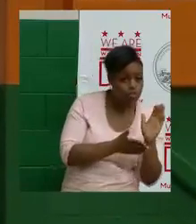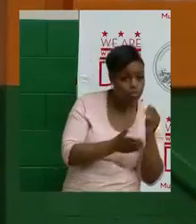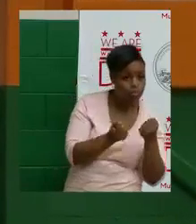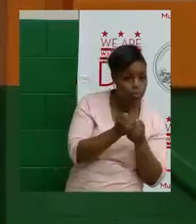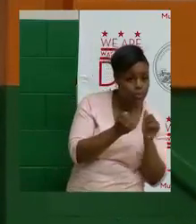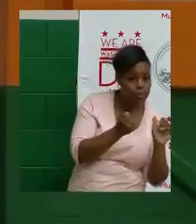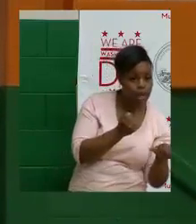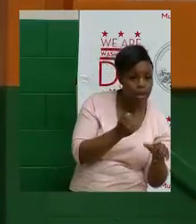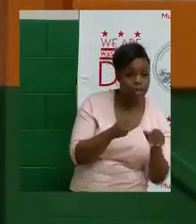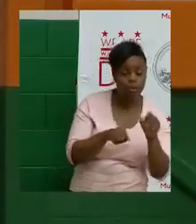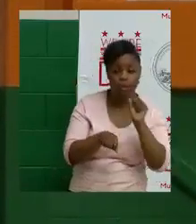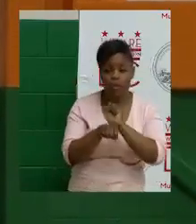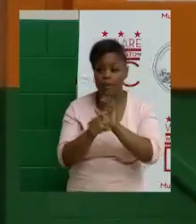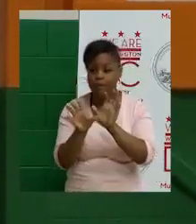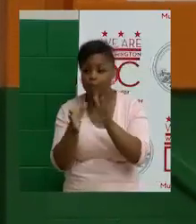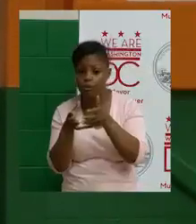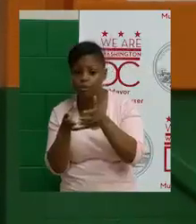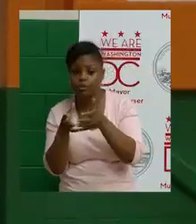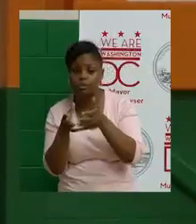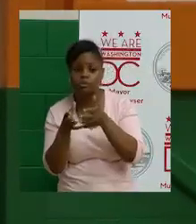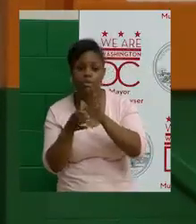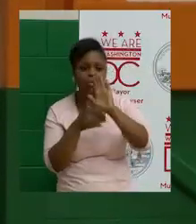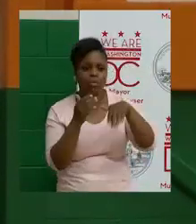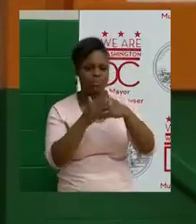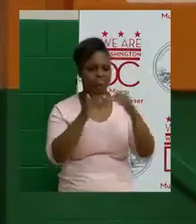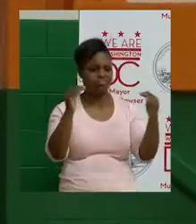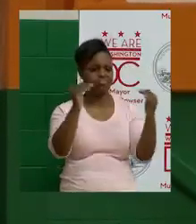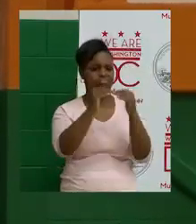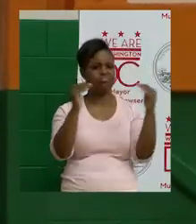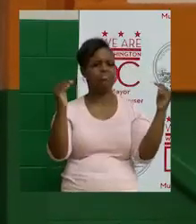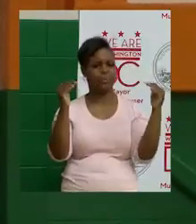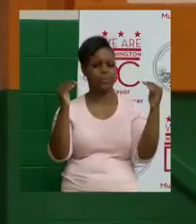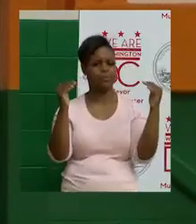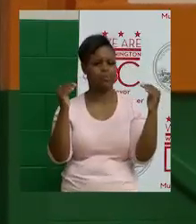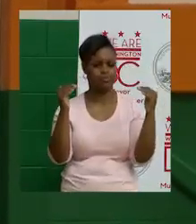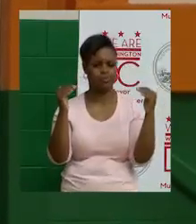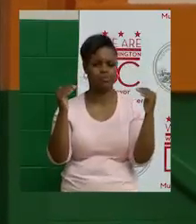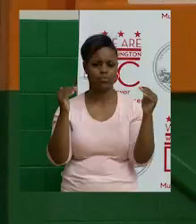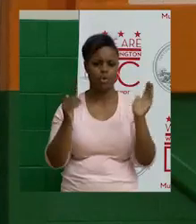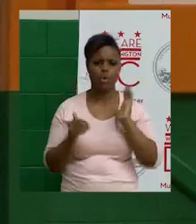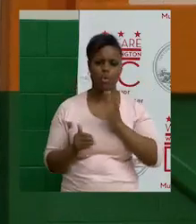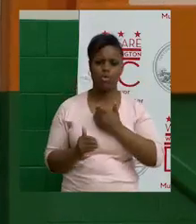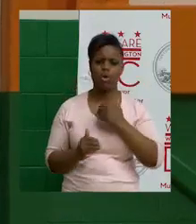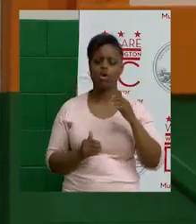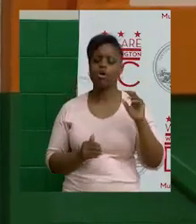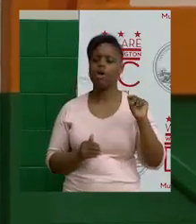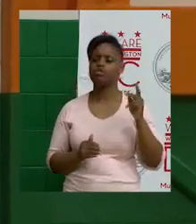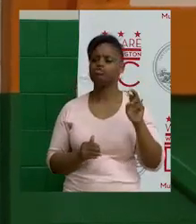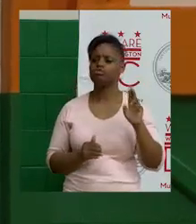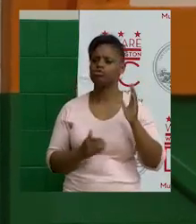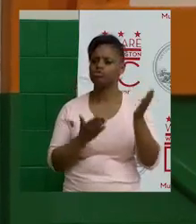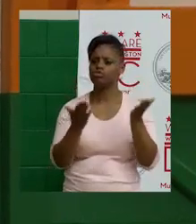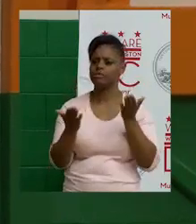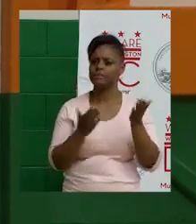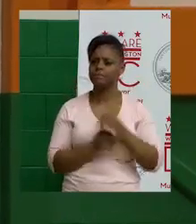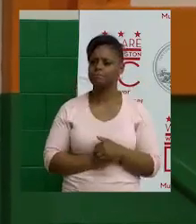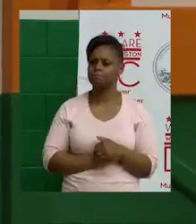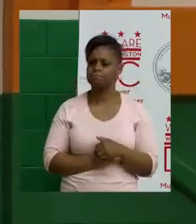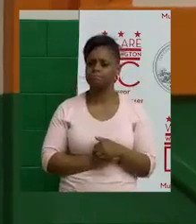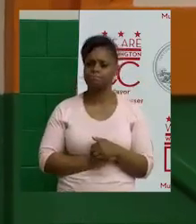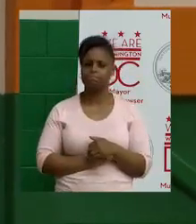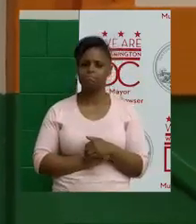training programs are fair and equitable, particularly for our underserved communities. So for education, as you think